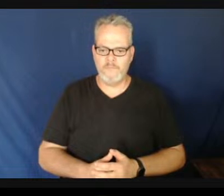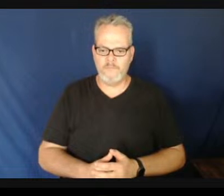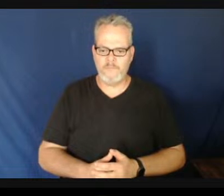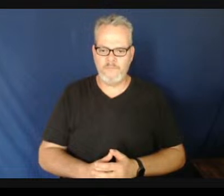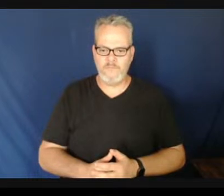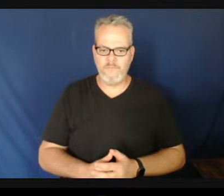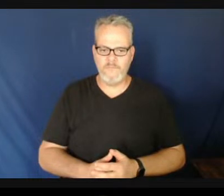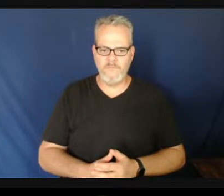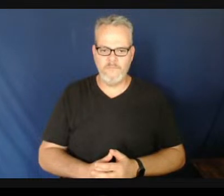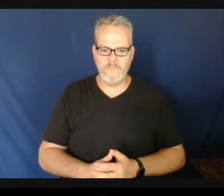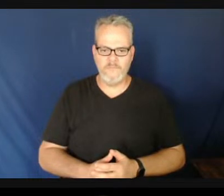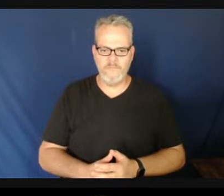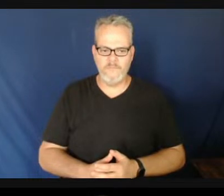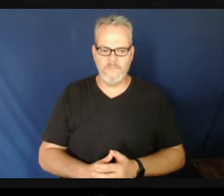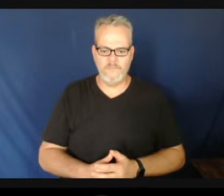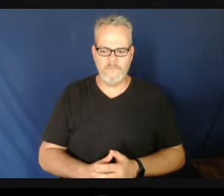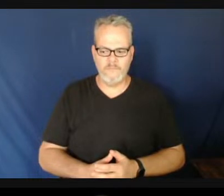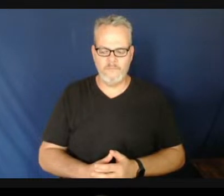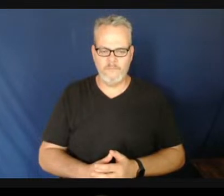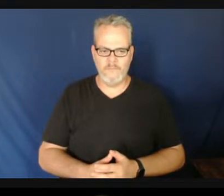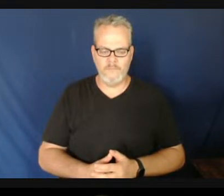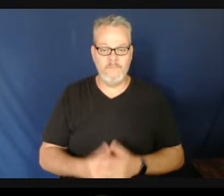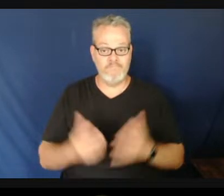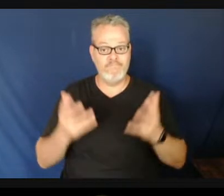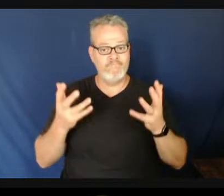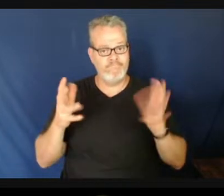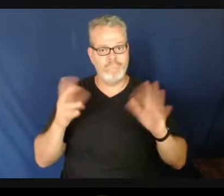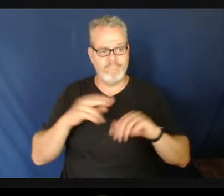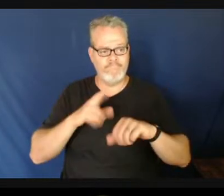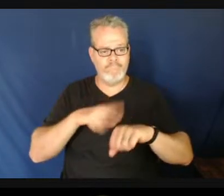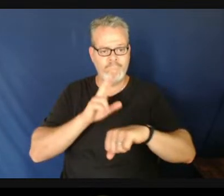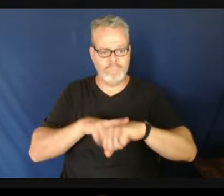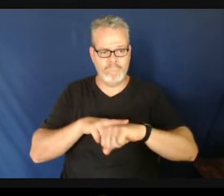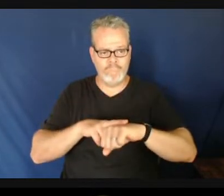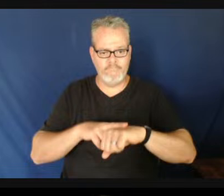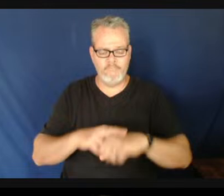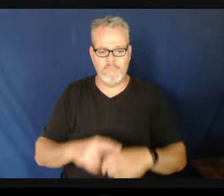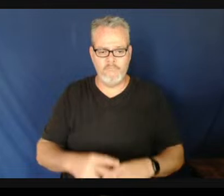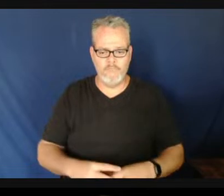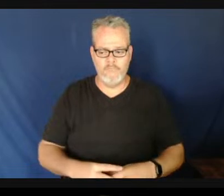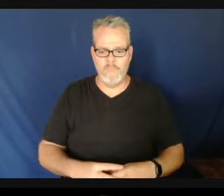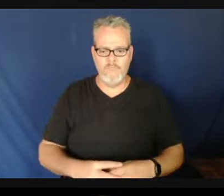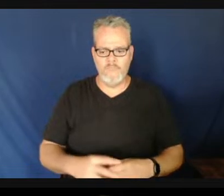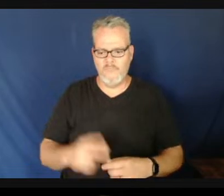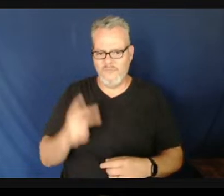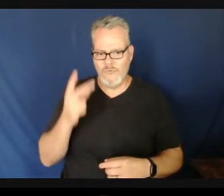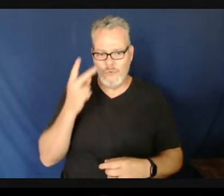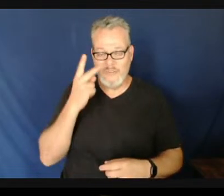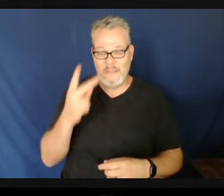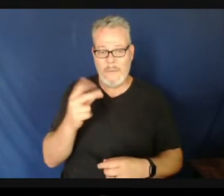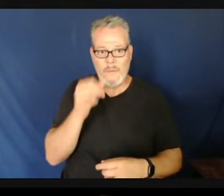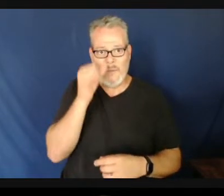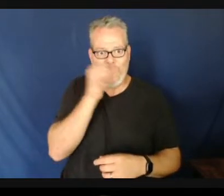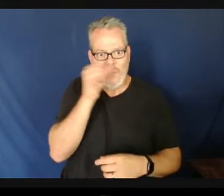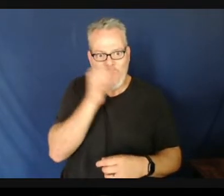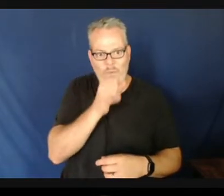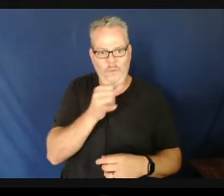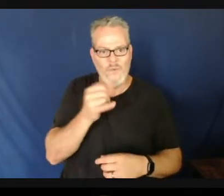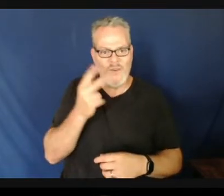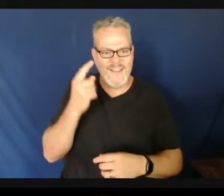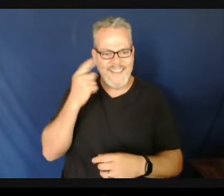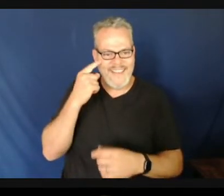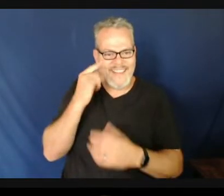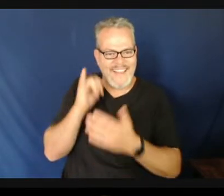So that is as normal. I mean, it's kind of incredible to think about how this,